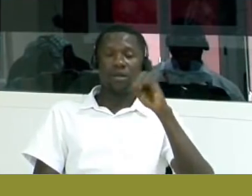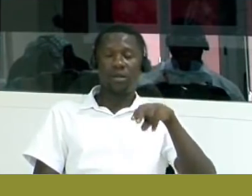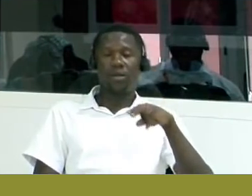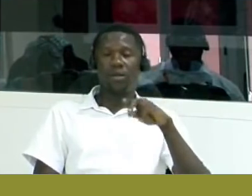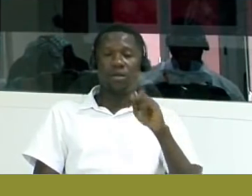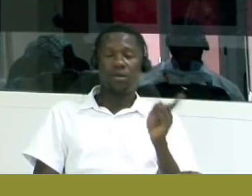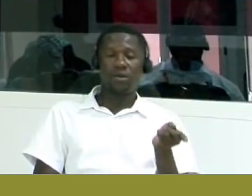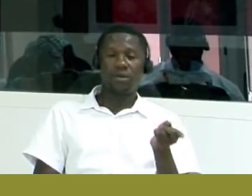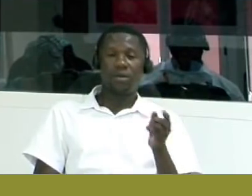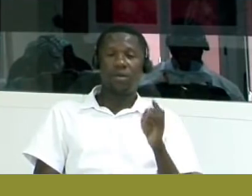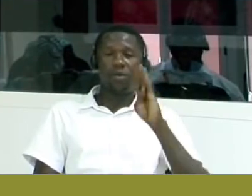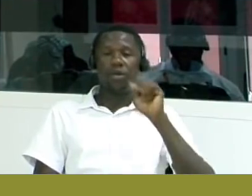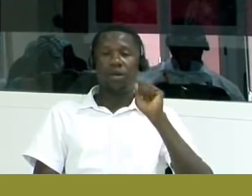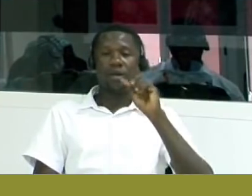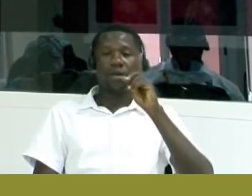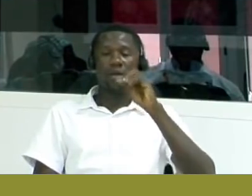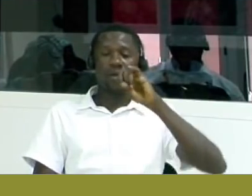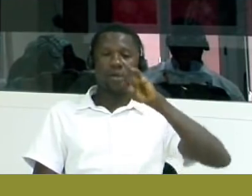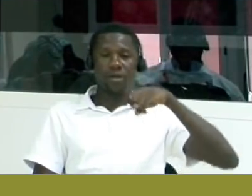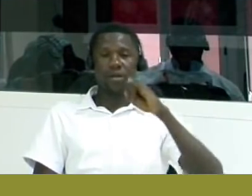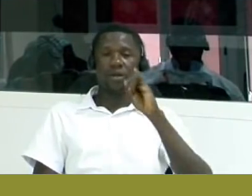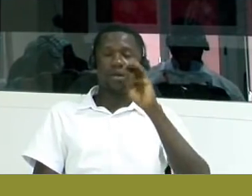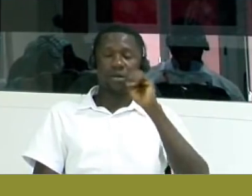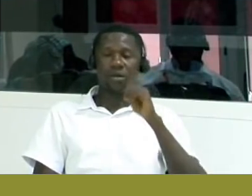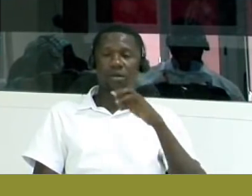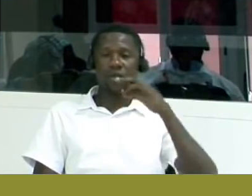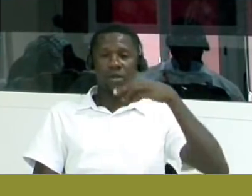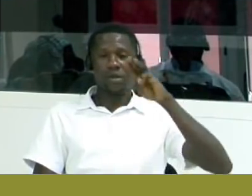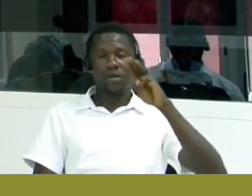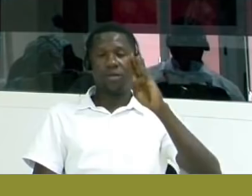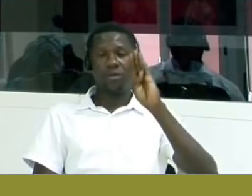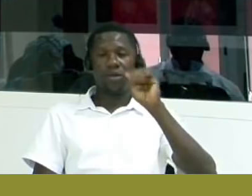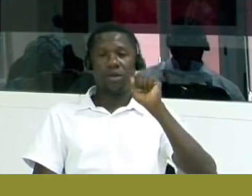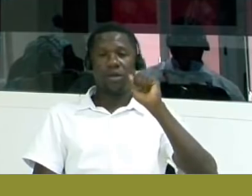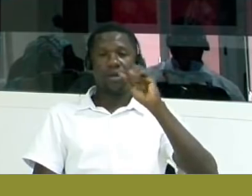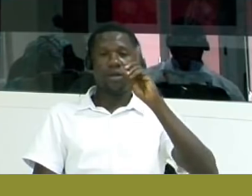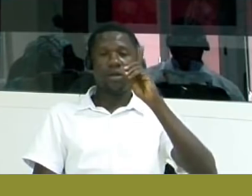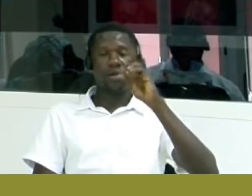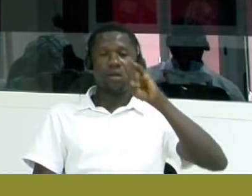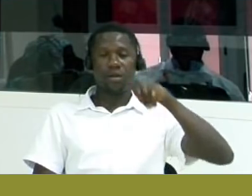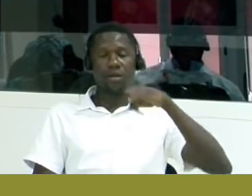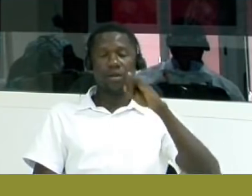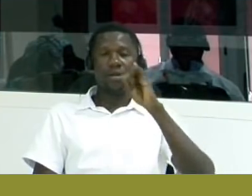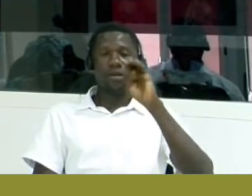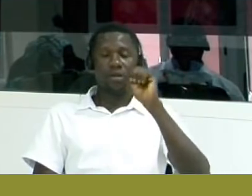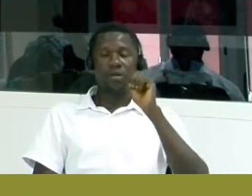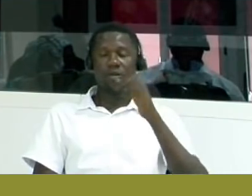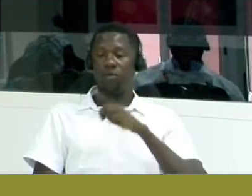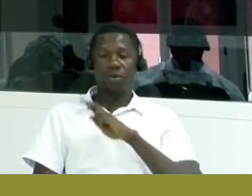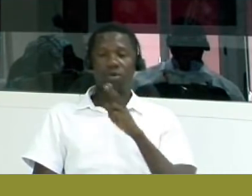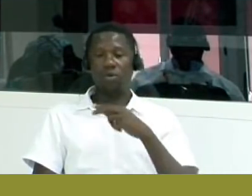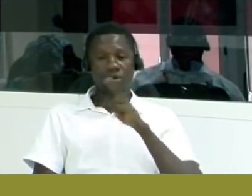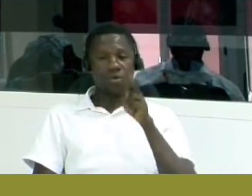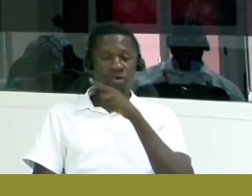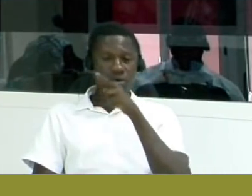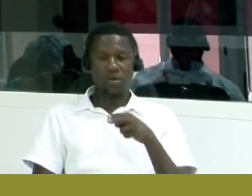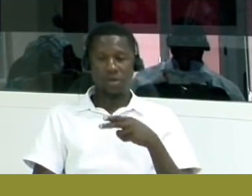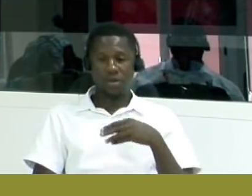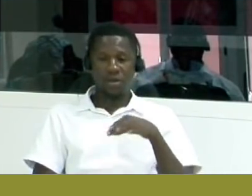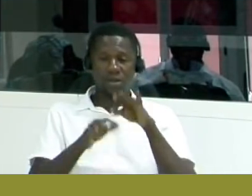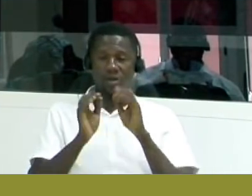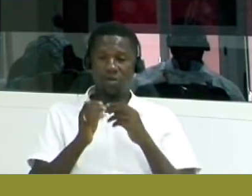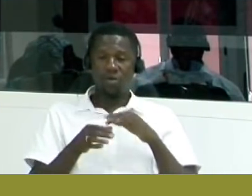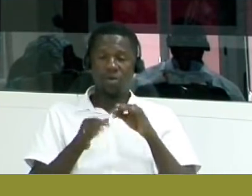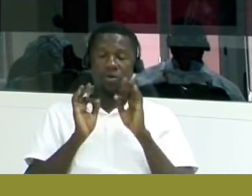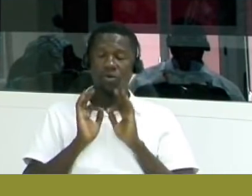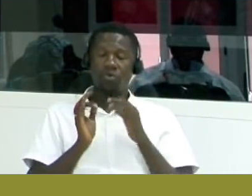Baji, who came out clearly and said, "We were not wrong in the steps we took," and requested for a copy of